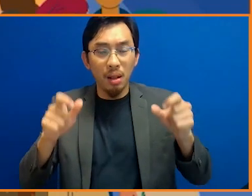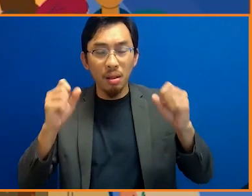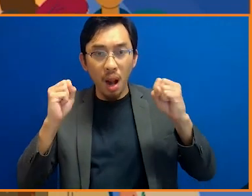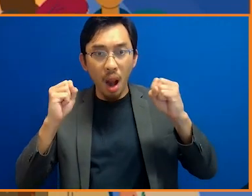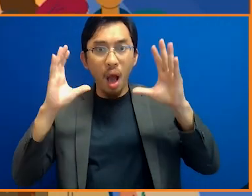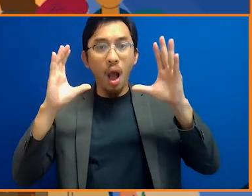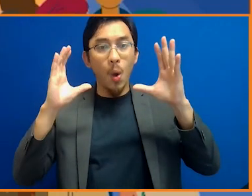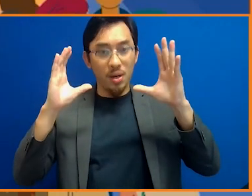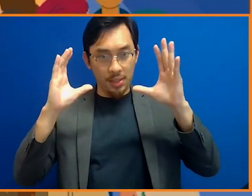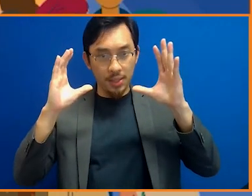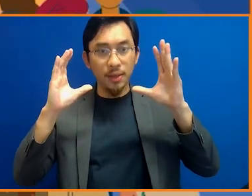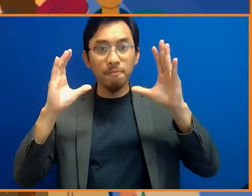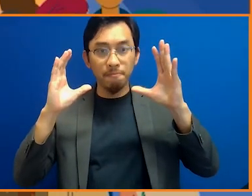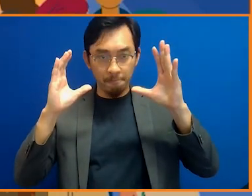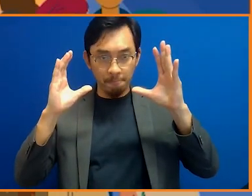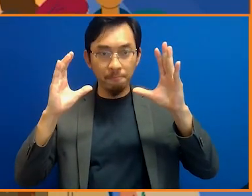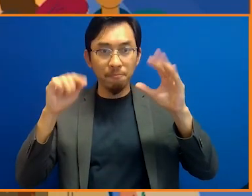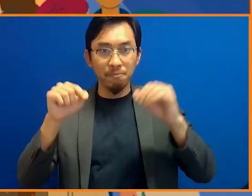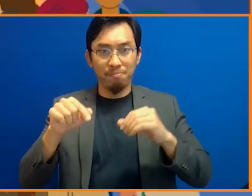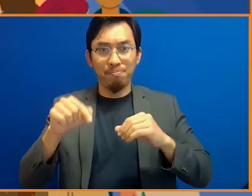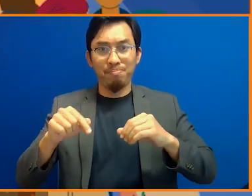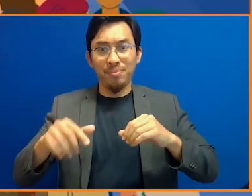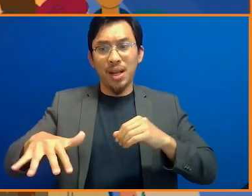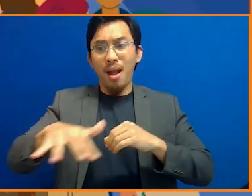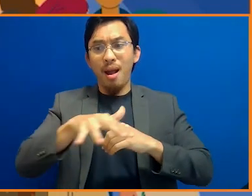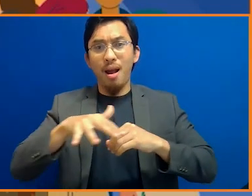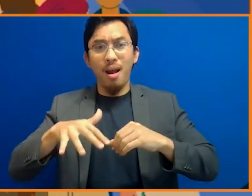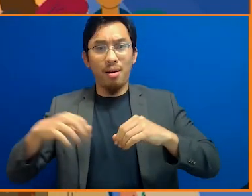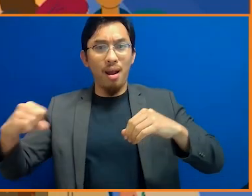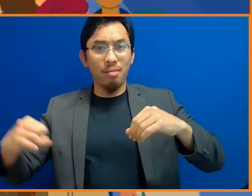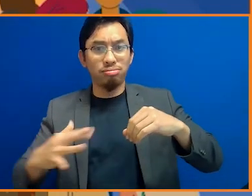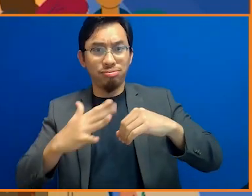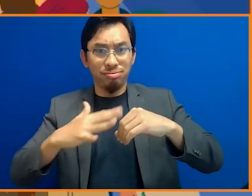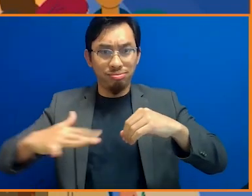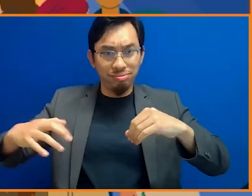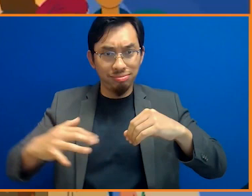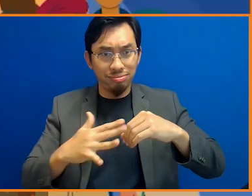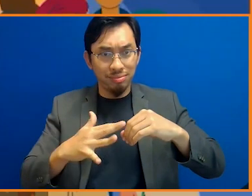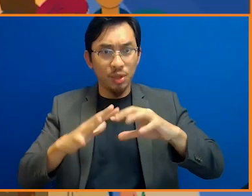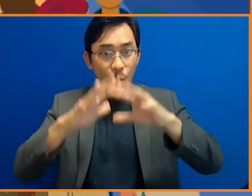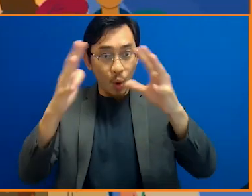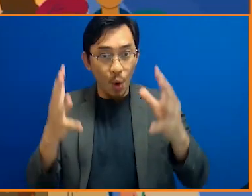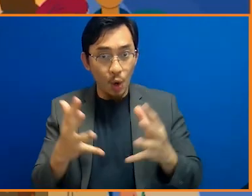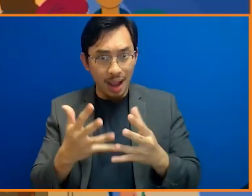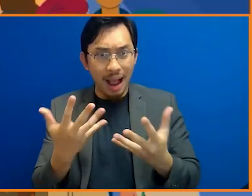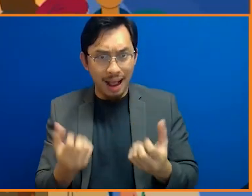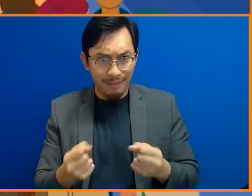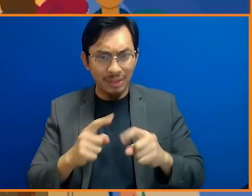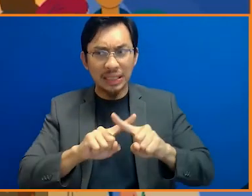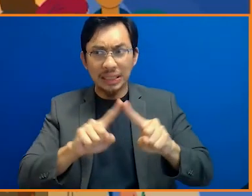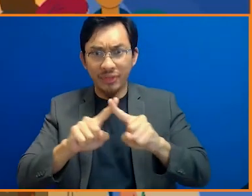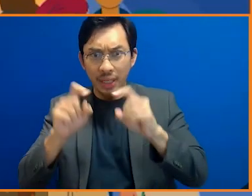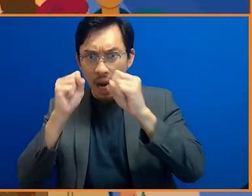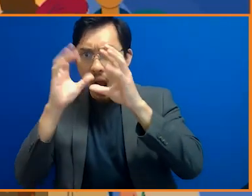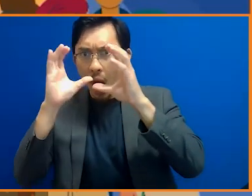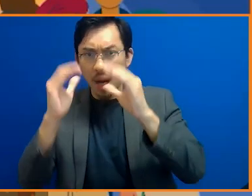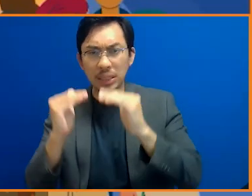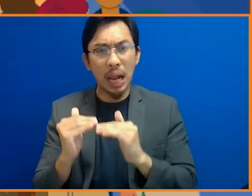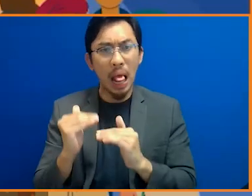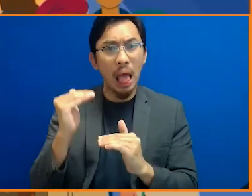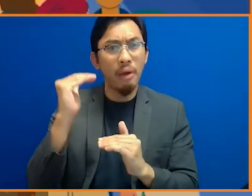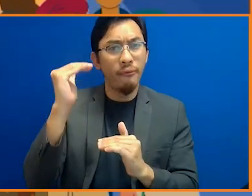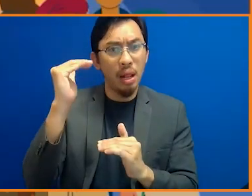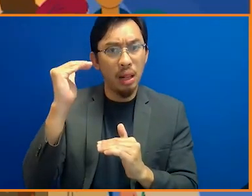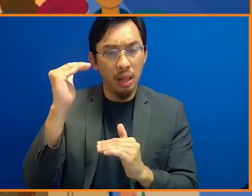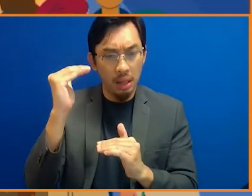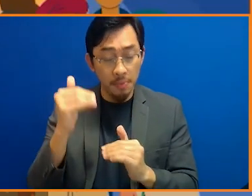how the awareness of people in each coastal area in the world have different awareness